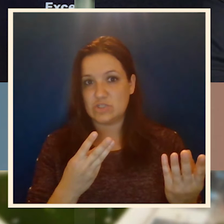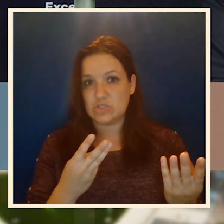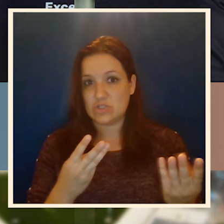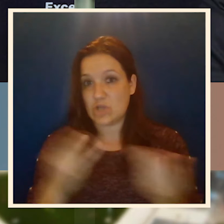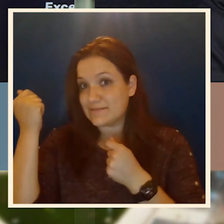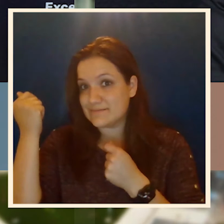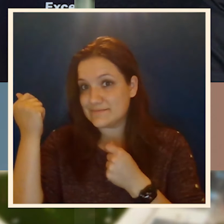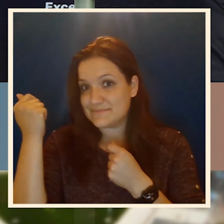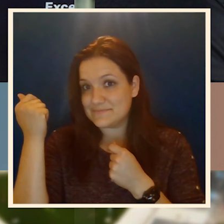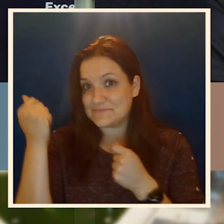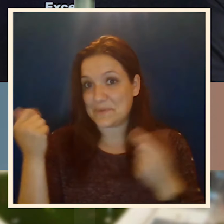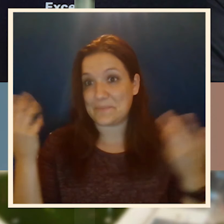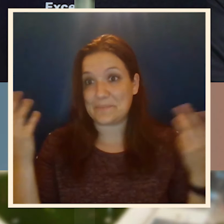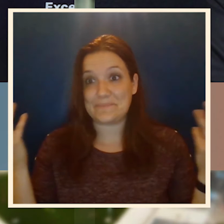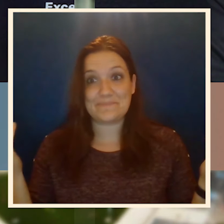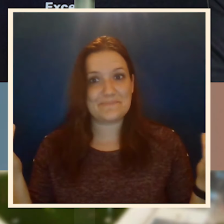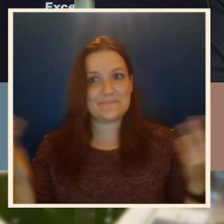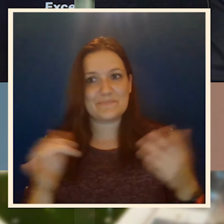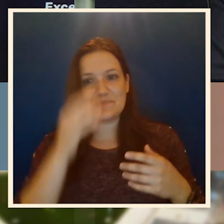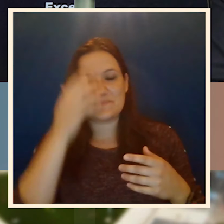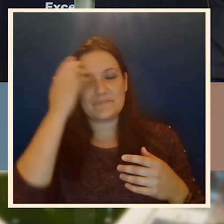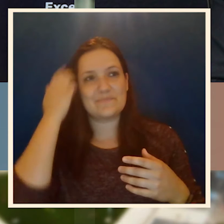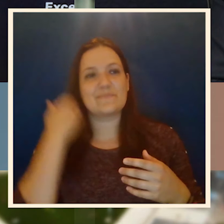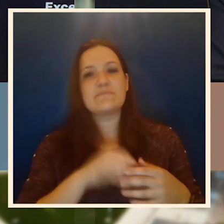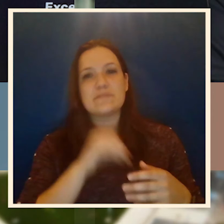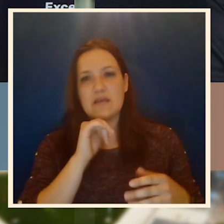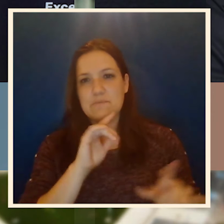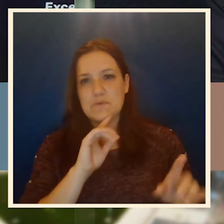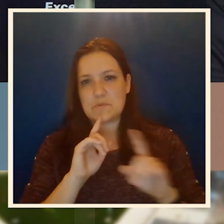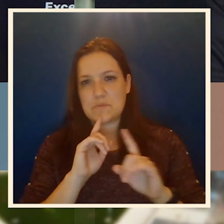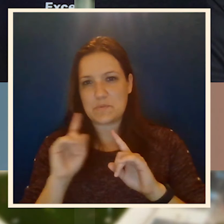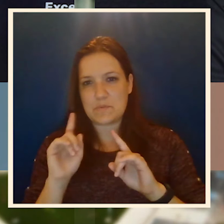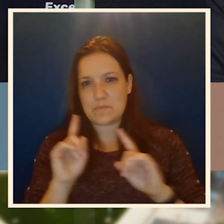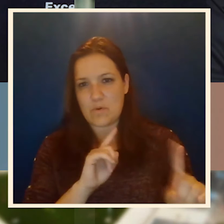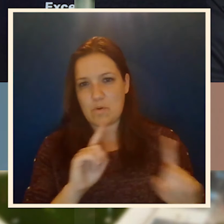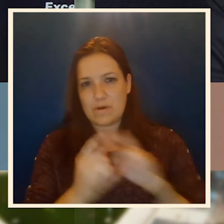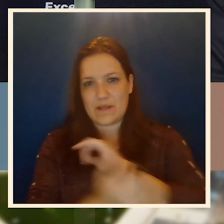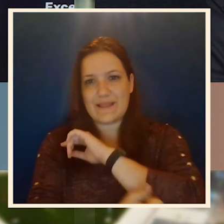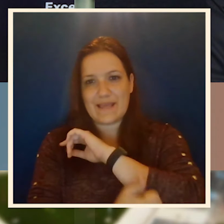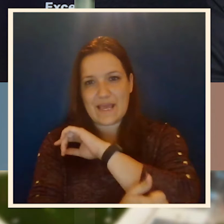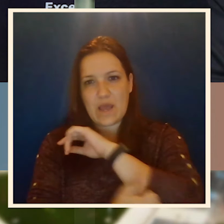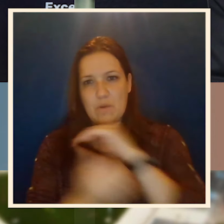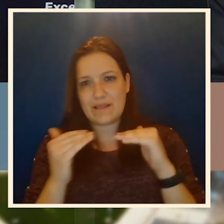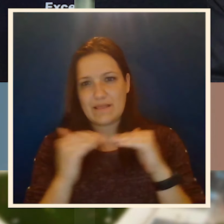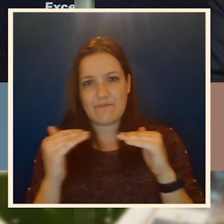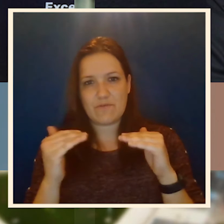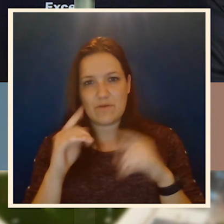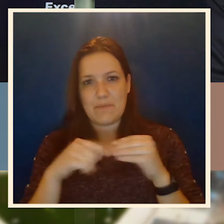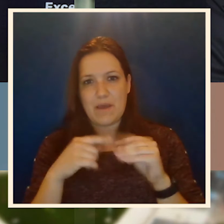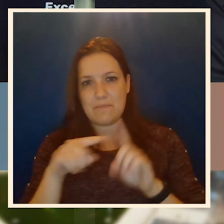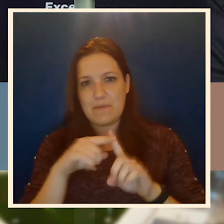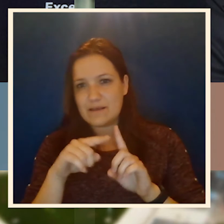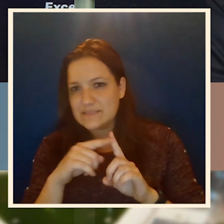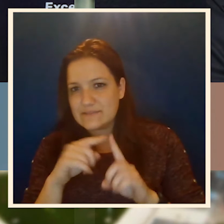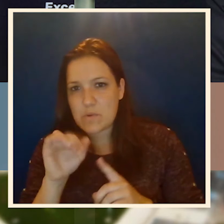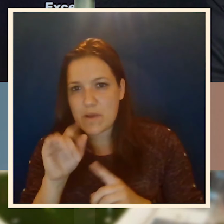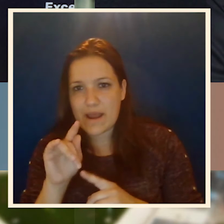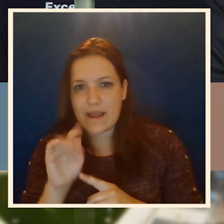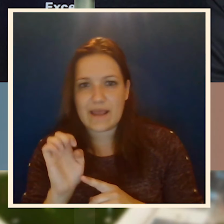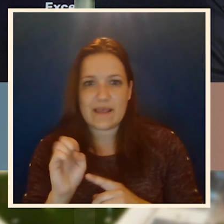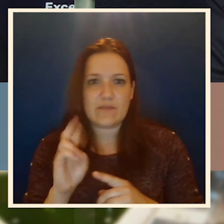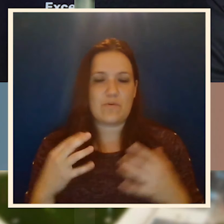sometimes movements forward, but that's all now disappeared. So I won't really be necessarily reporting at